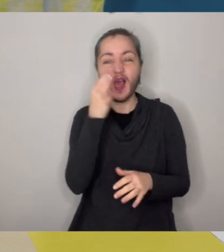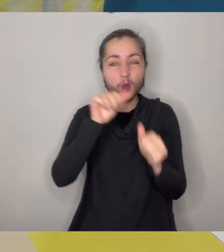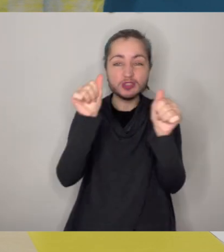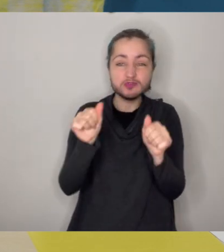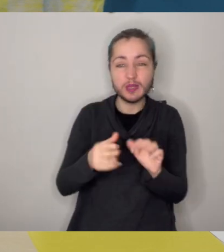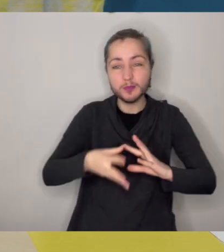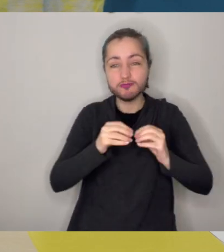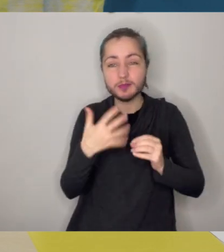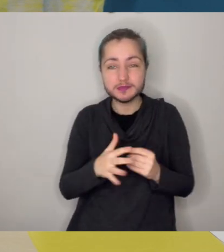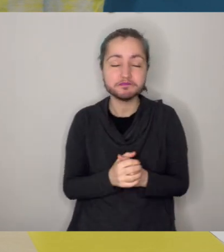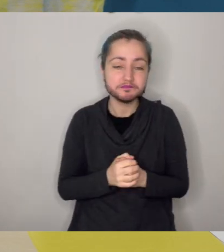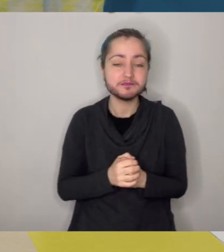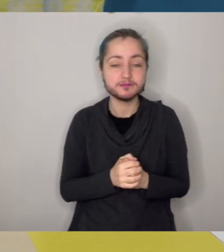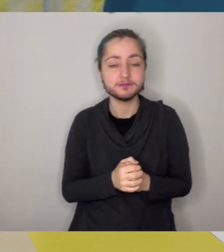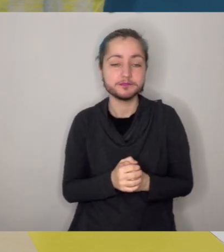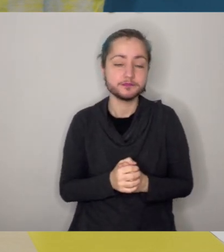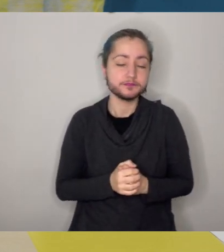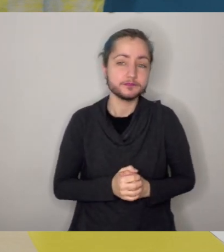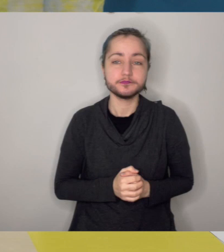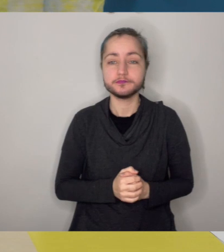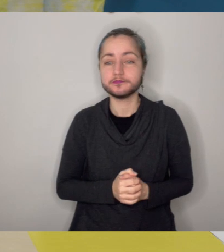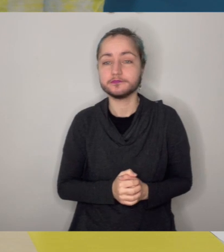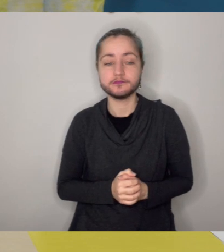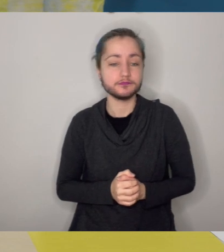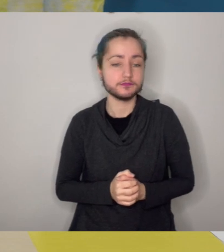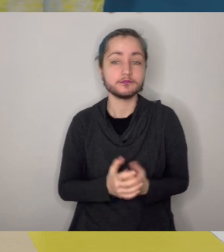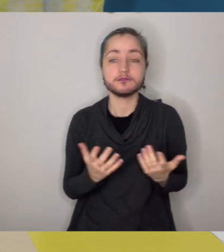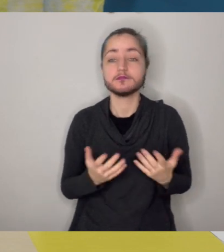This is sort of a flower maybe.